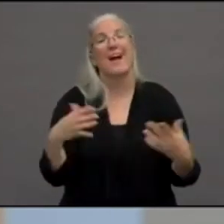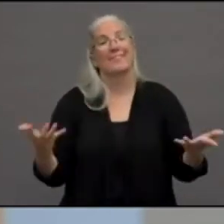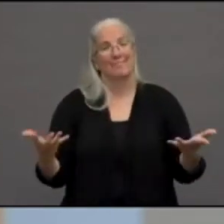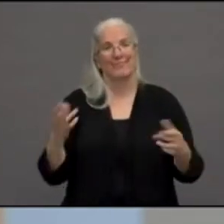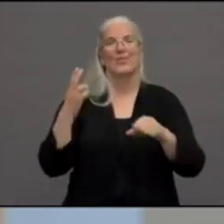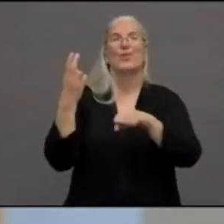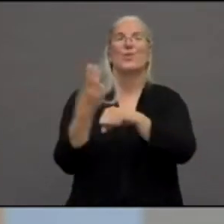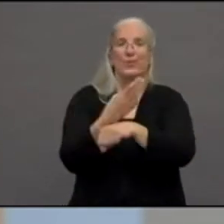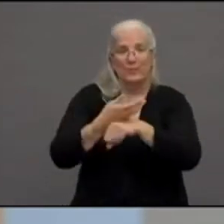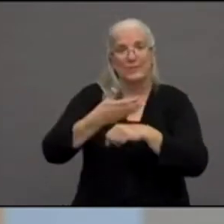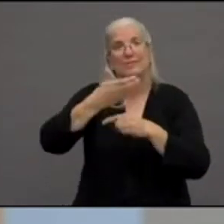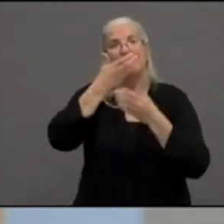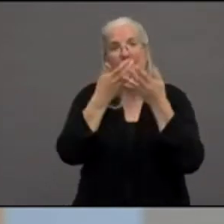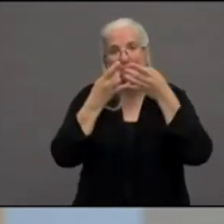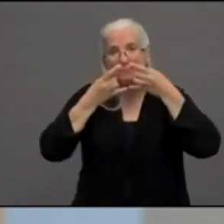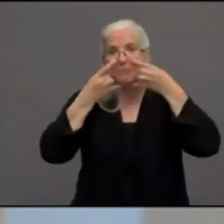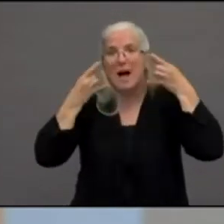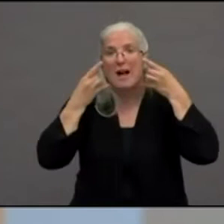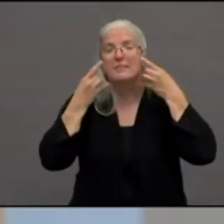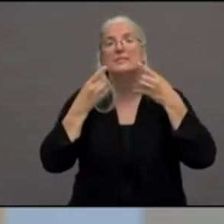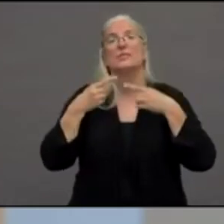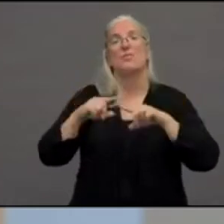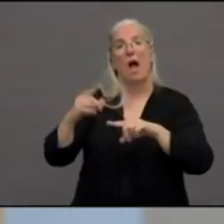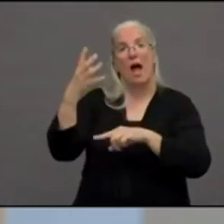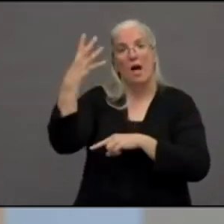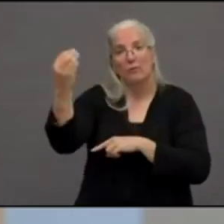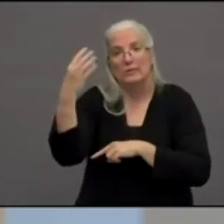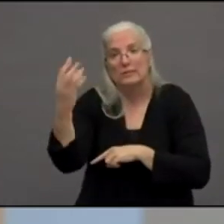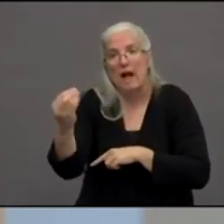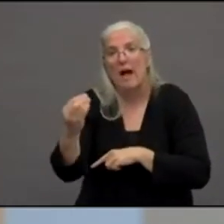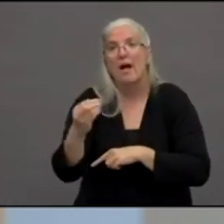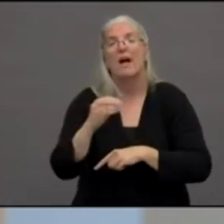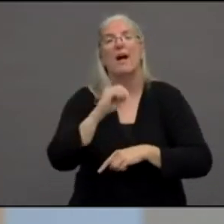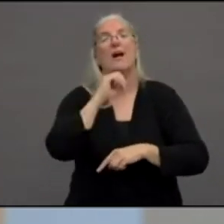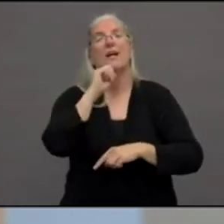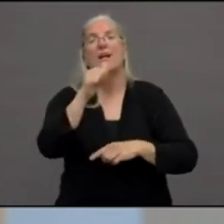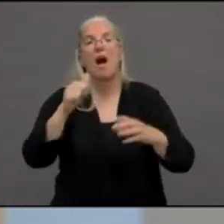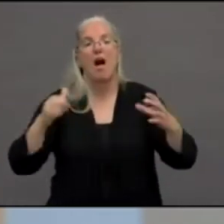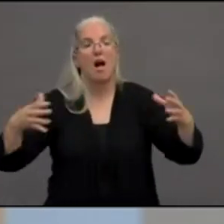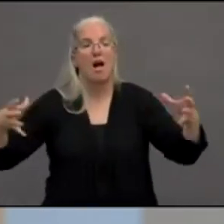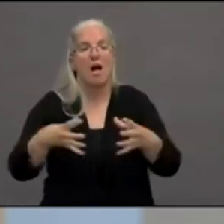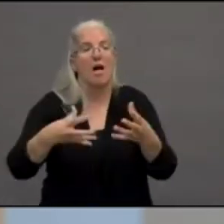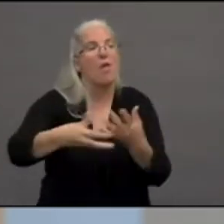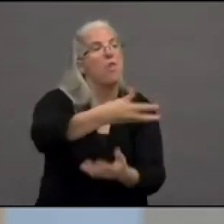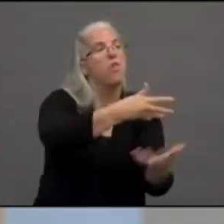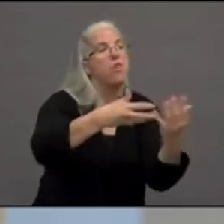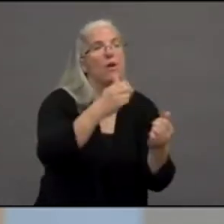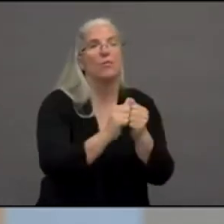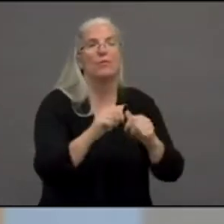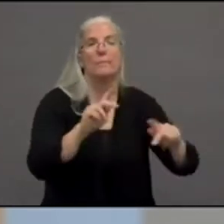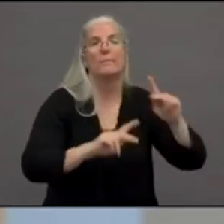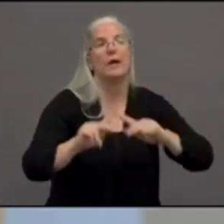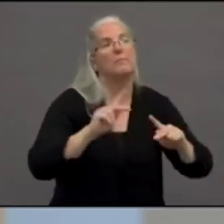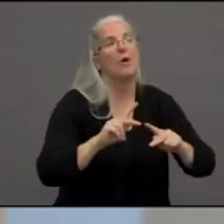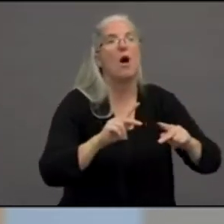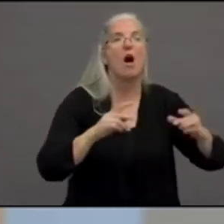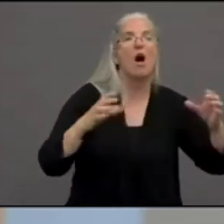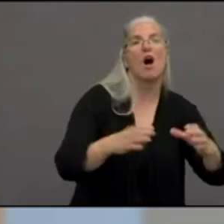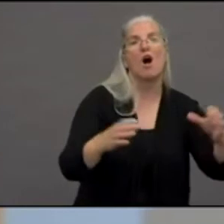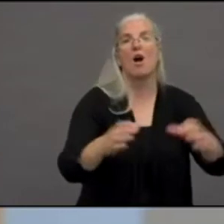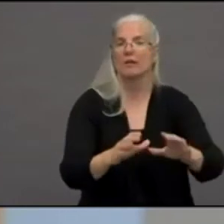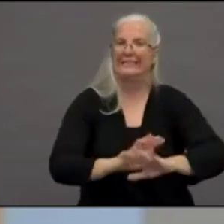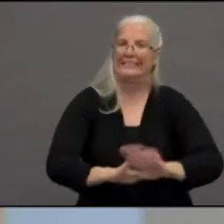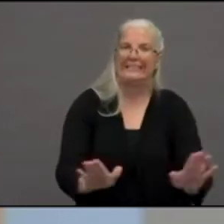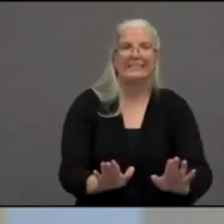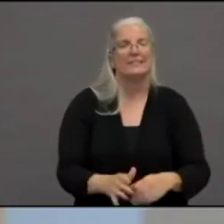home. We stop it by not congregating with people outside of our household. We stop it by maintaining that 6 feet when